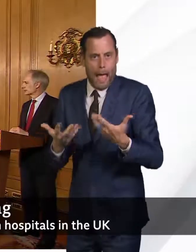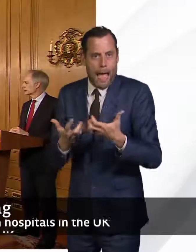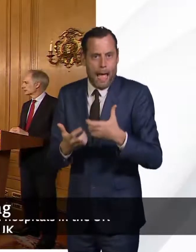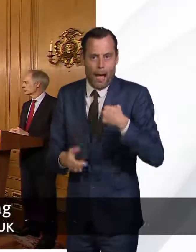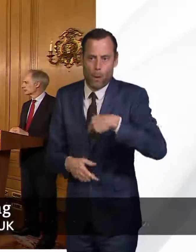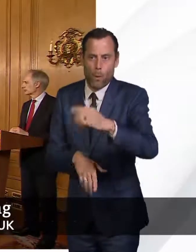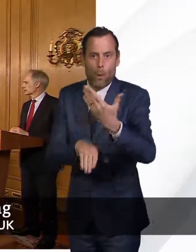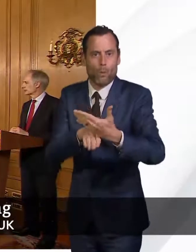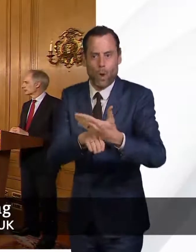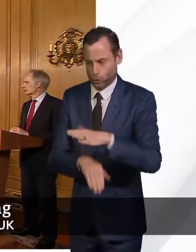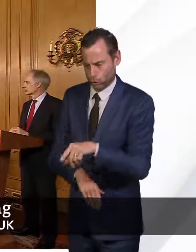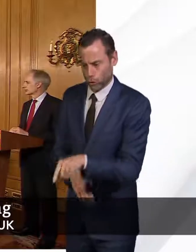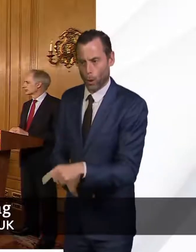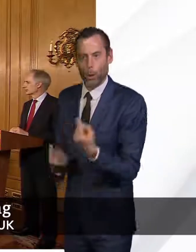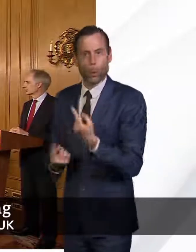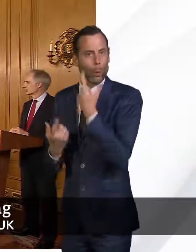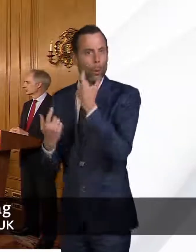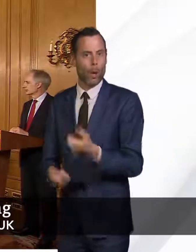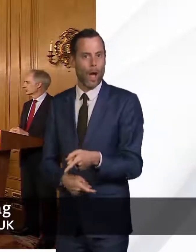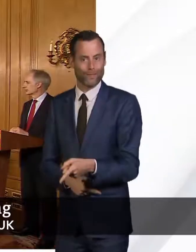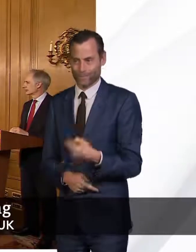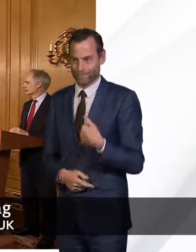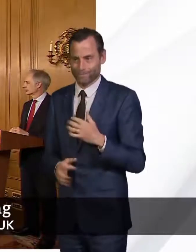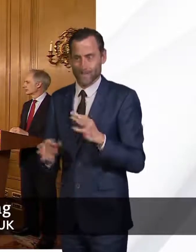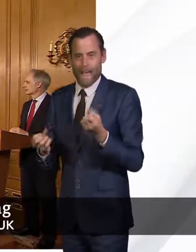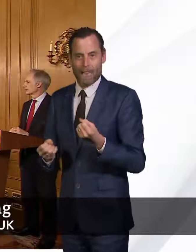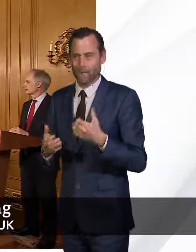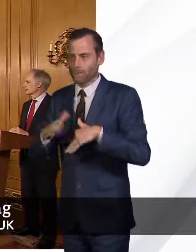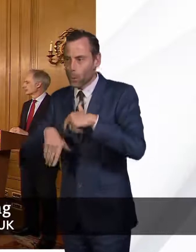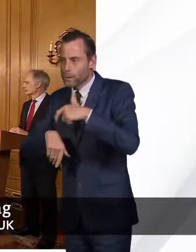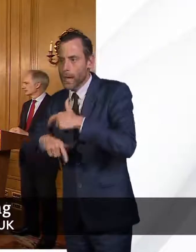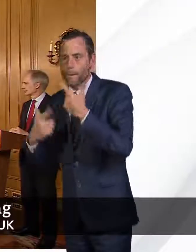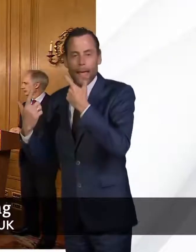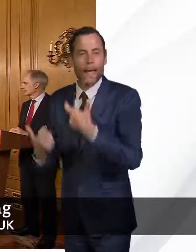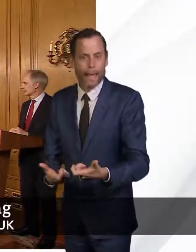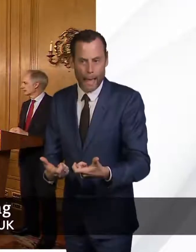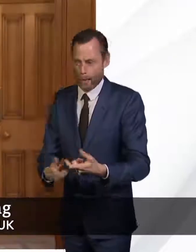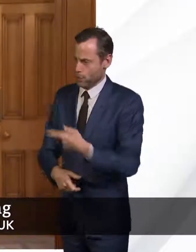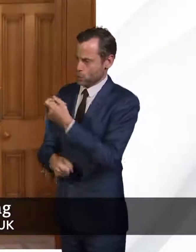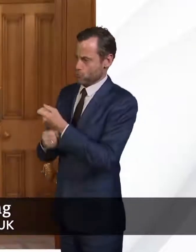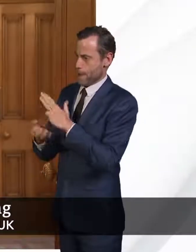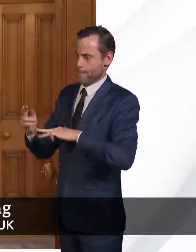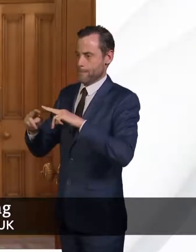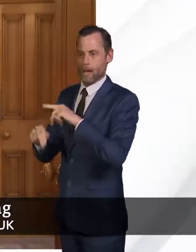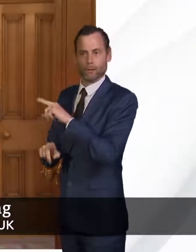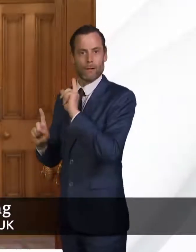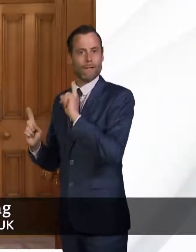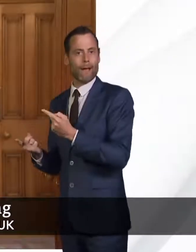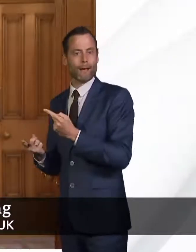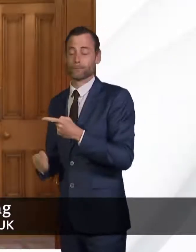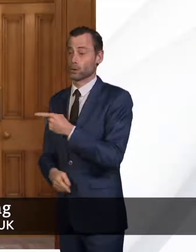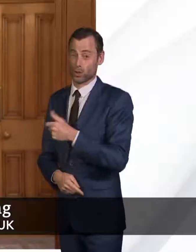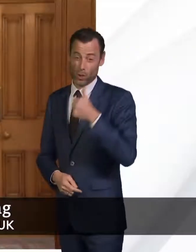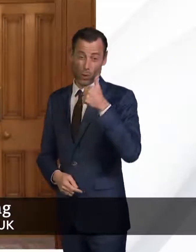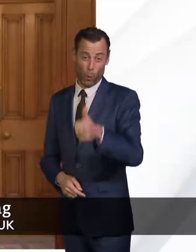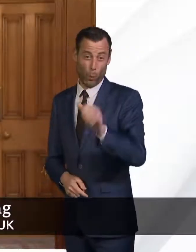basis? And Amanda, this is a really good question. And the honest answer I can give you is